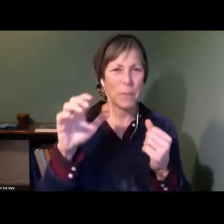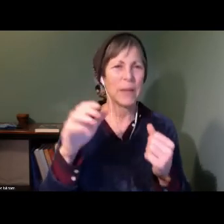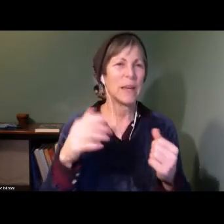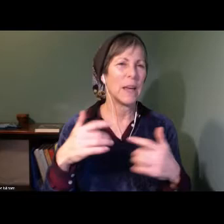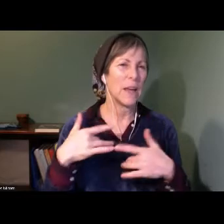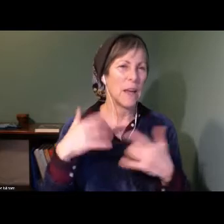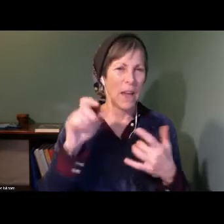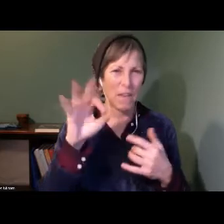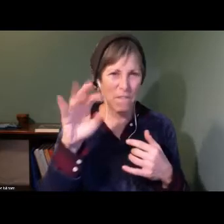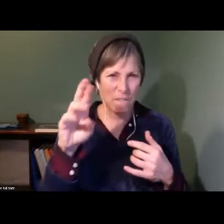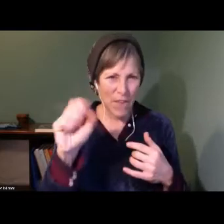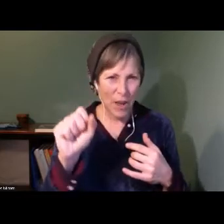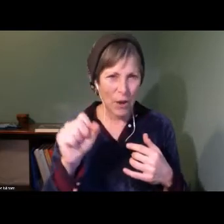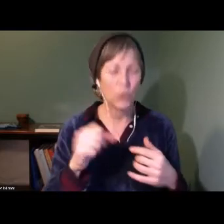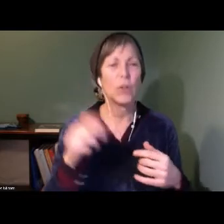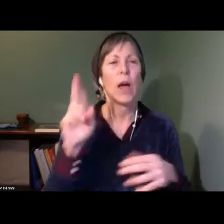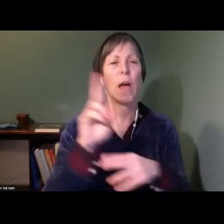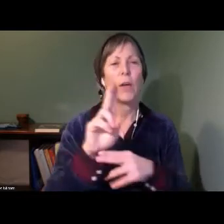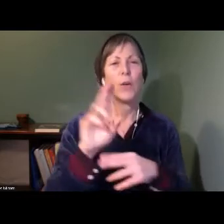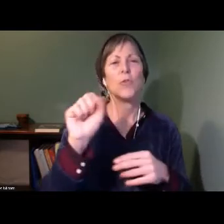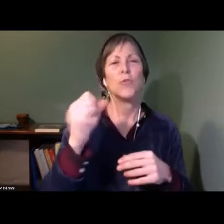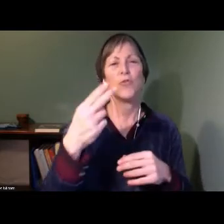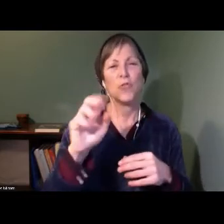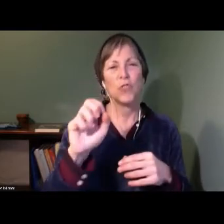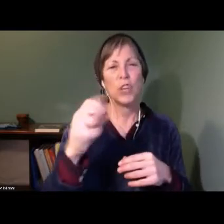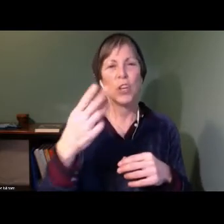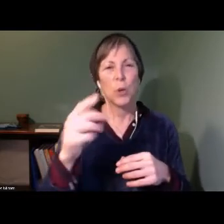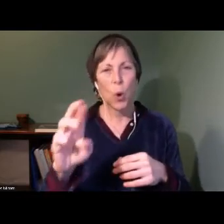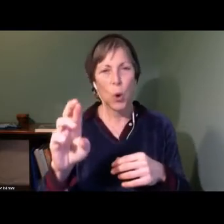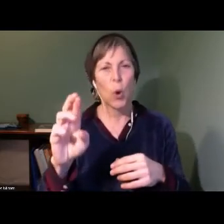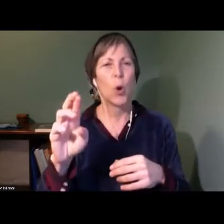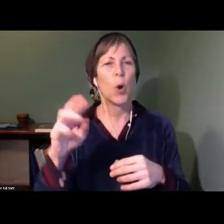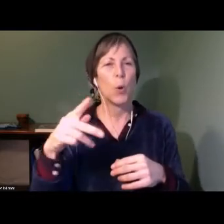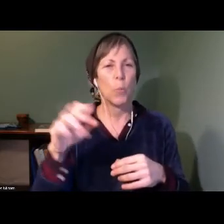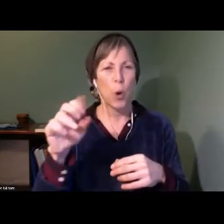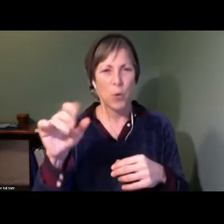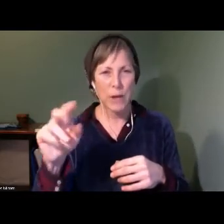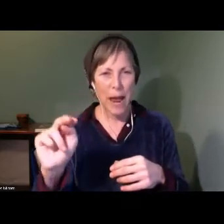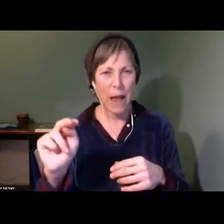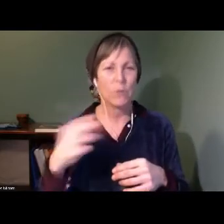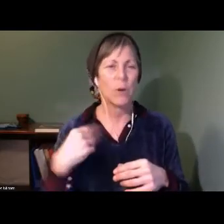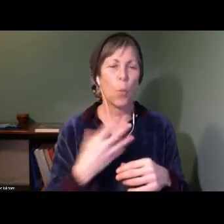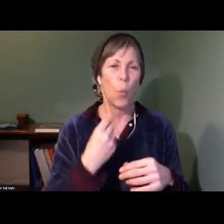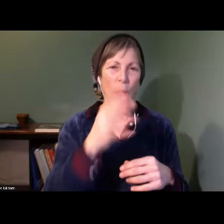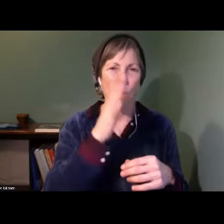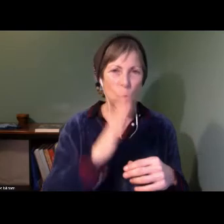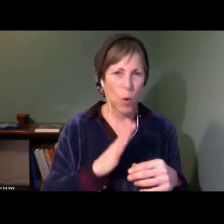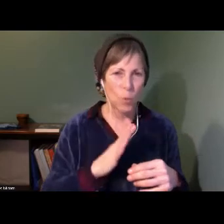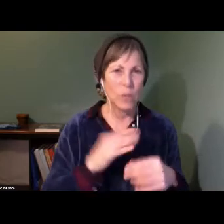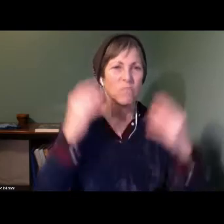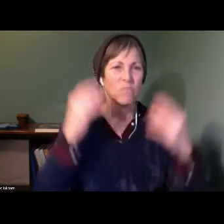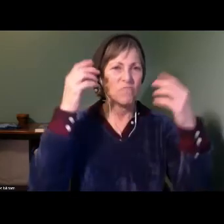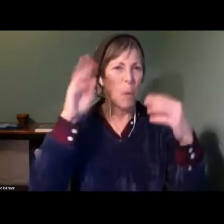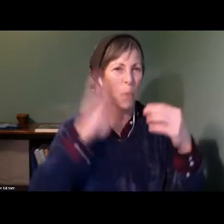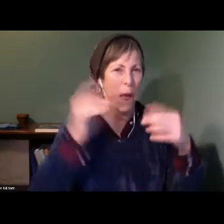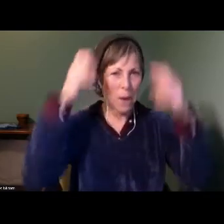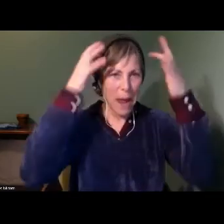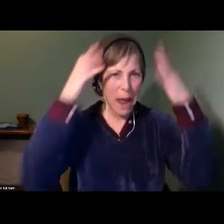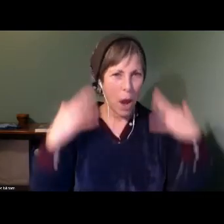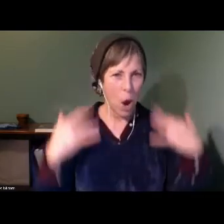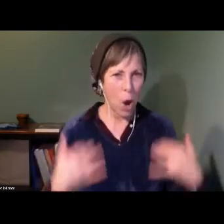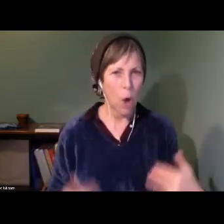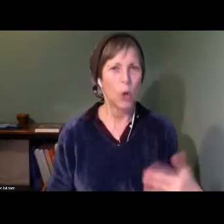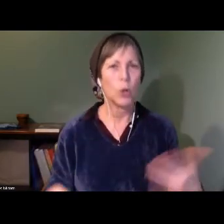I'm a white woman in my 30s with long dark blonde hair, brown eyes and I currently have a teal Zoom